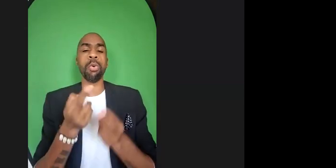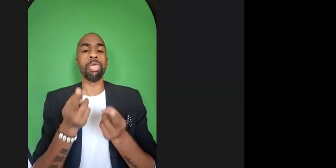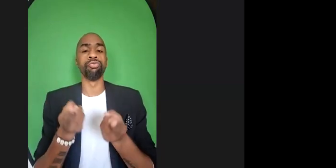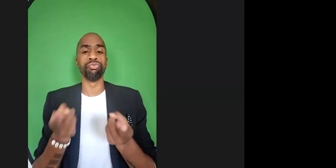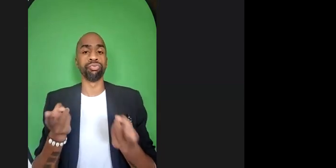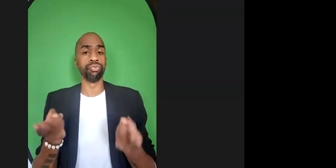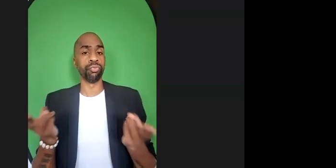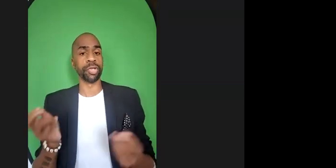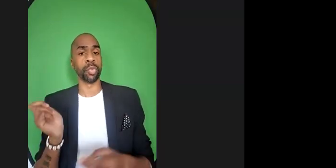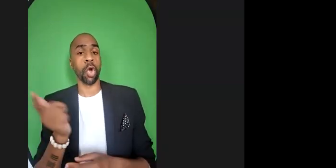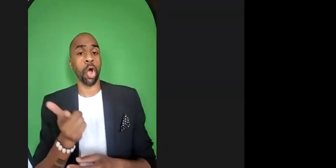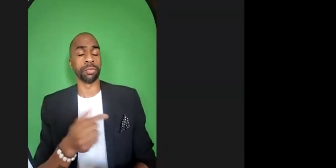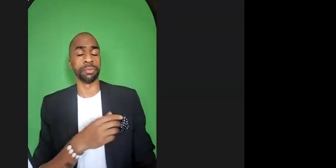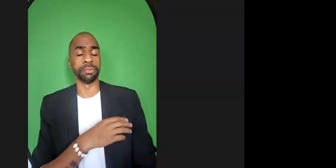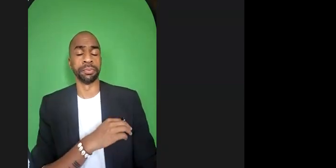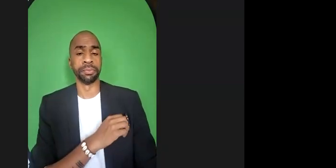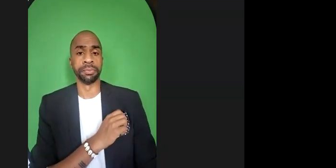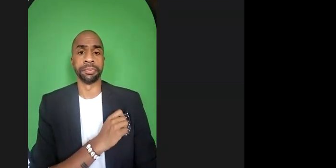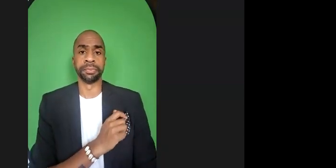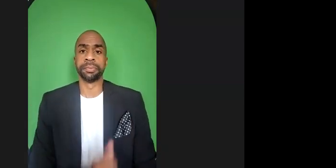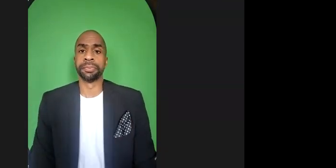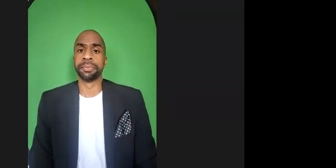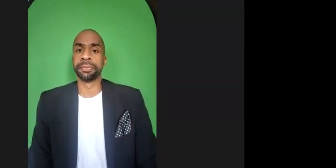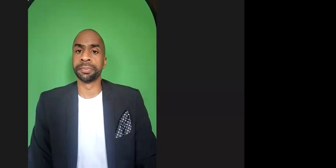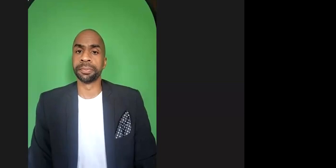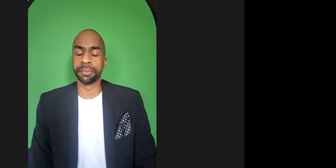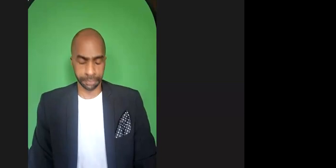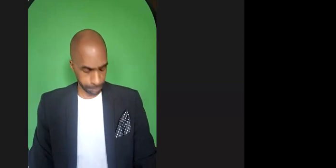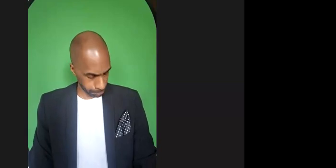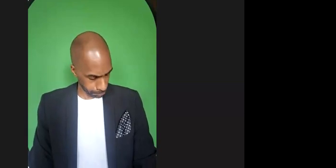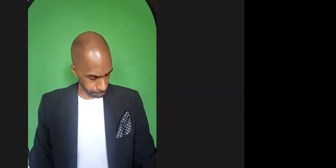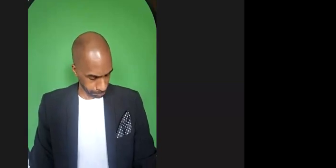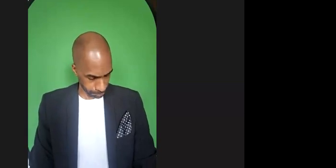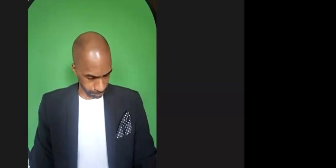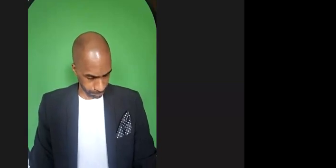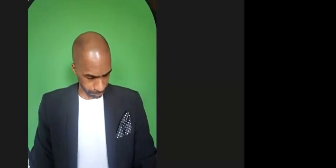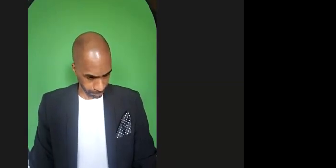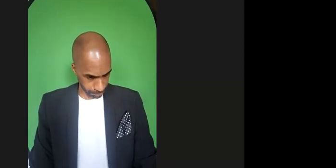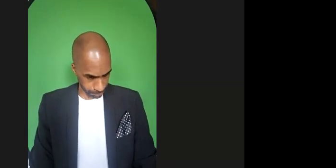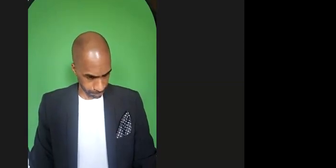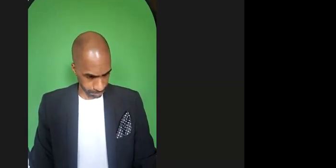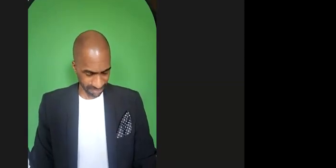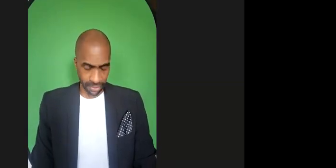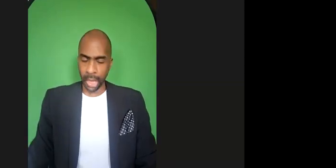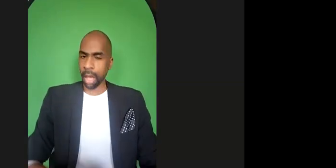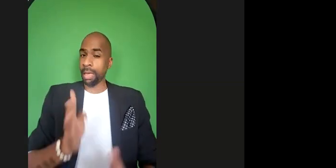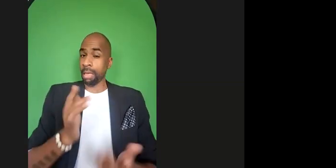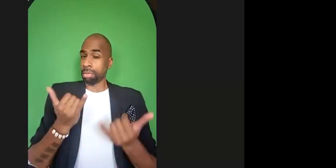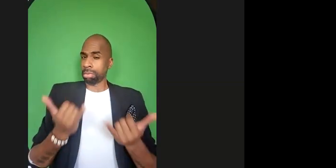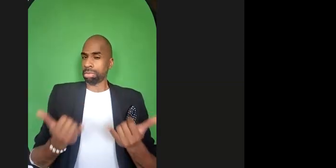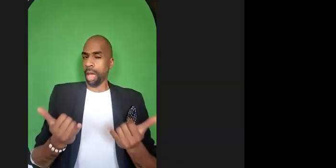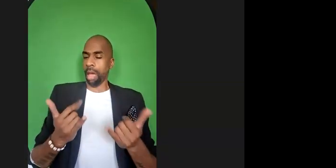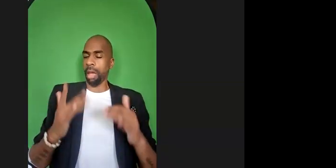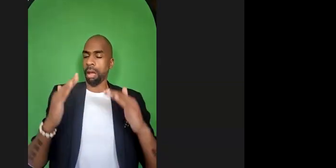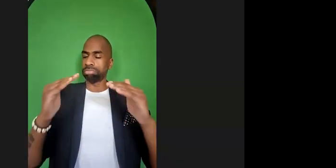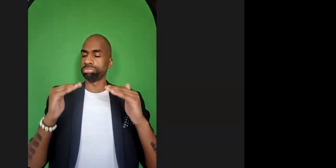that will work. Let's talk now a little bit about the dark side, and as the